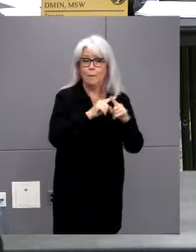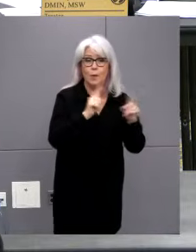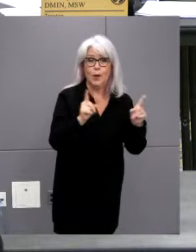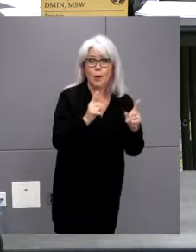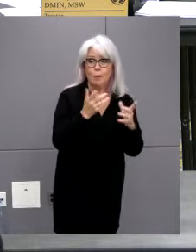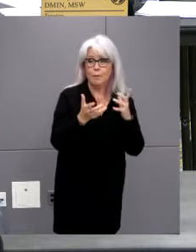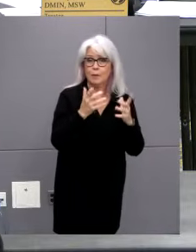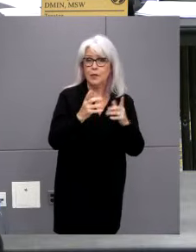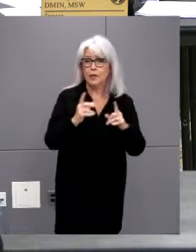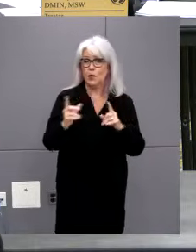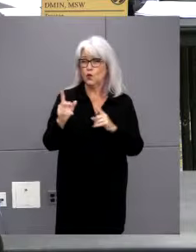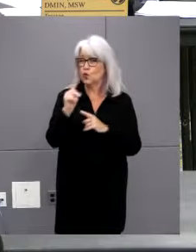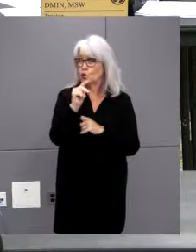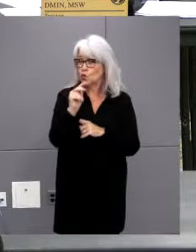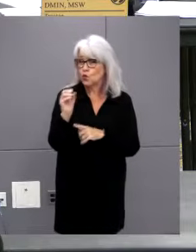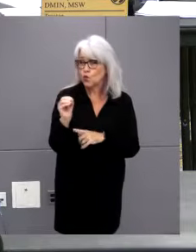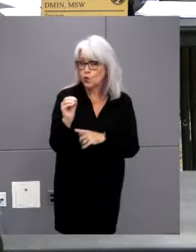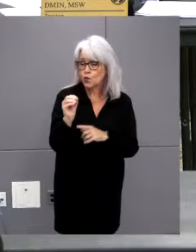commas would be,